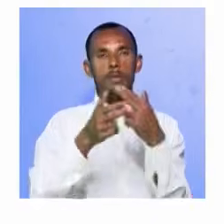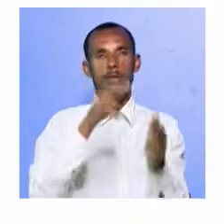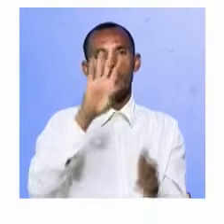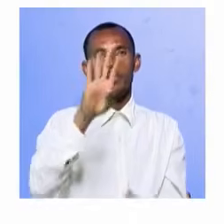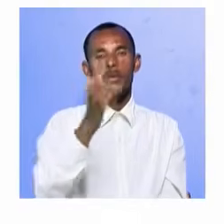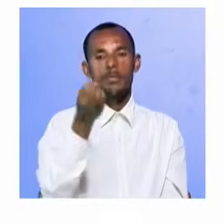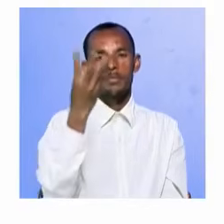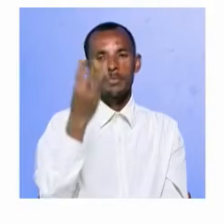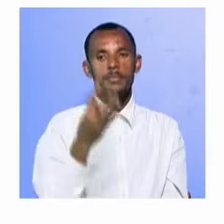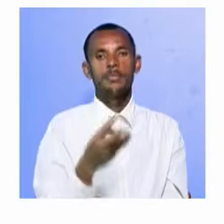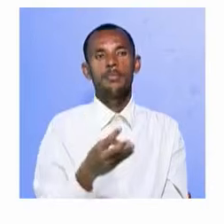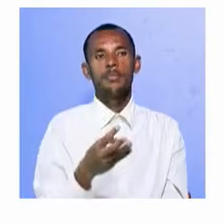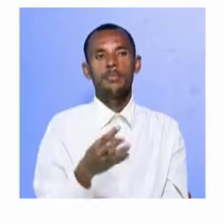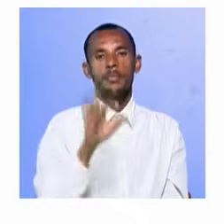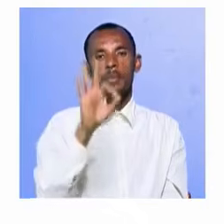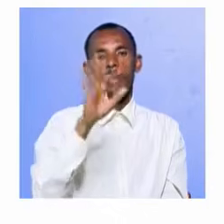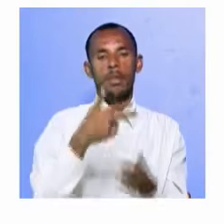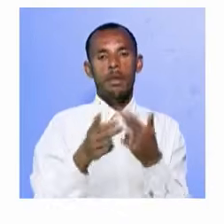4